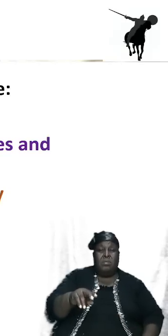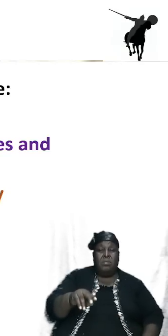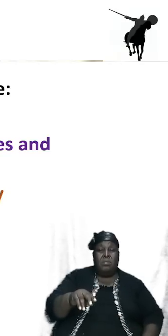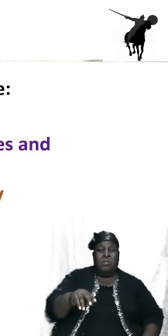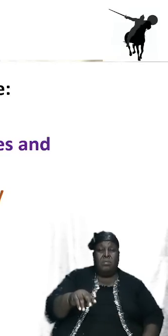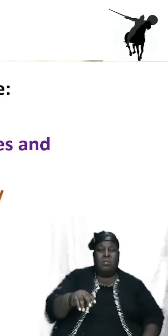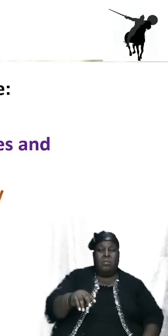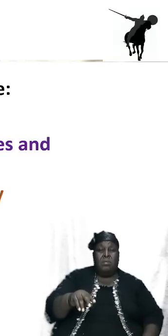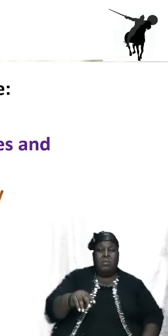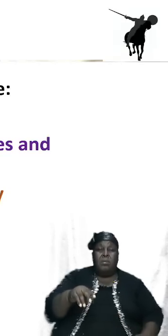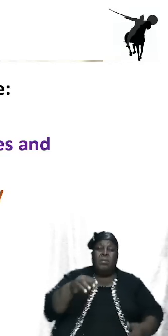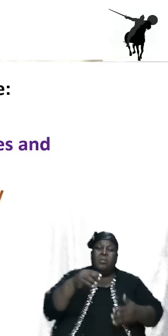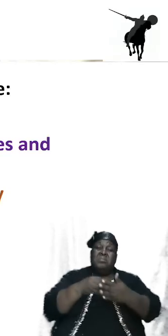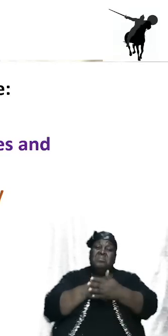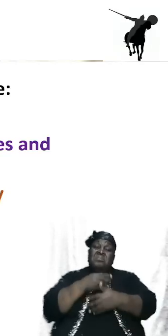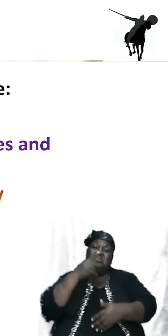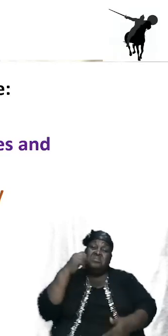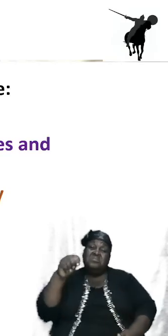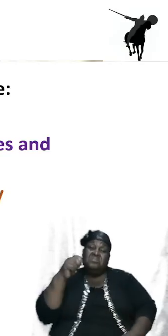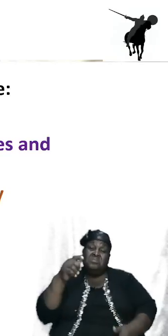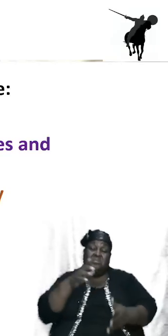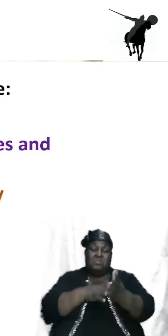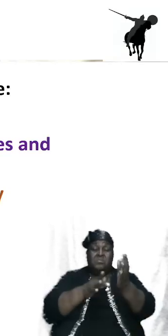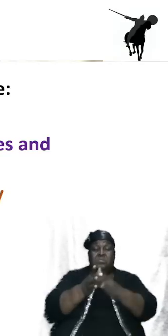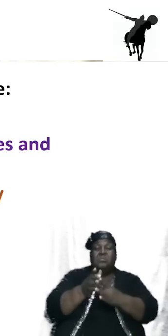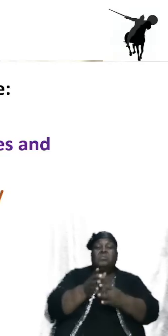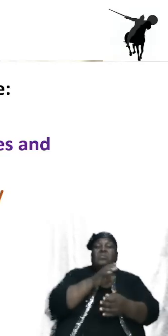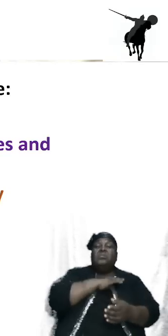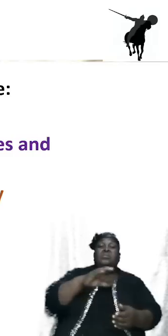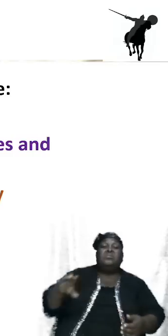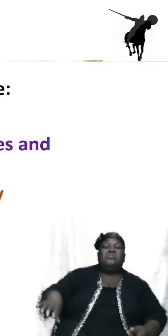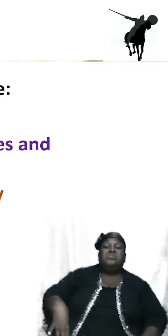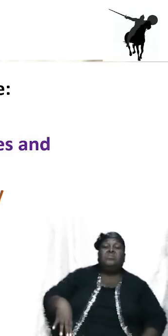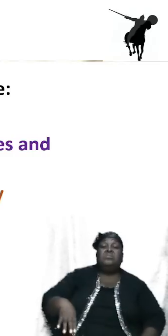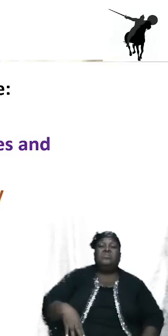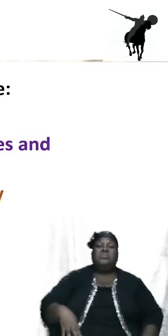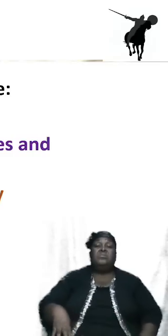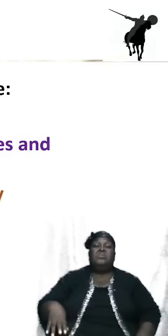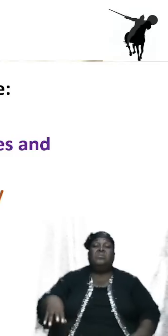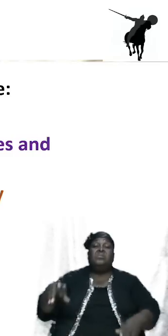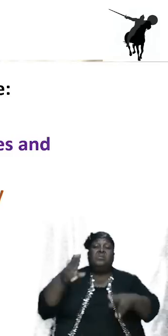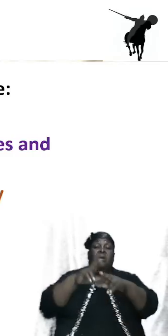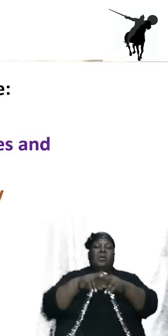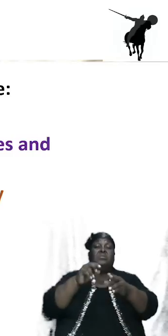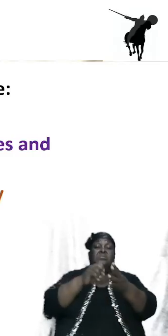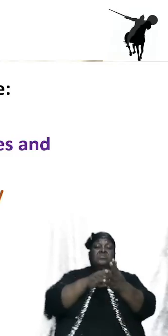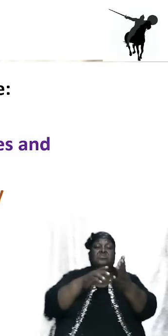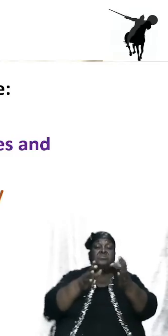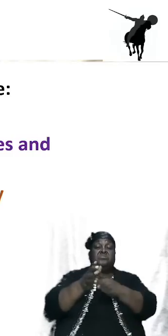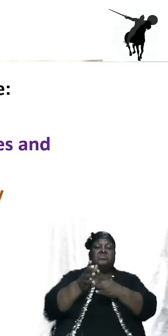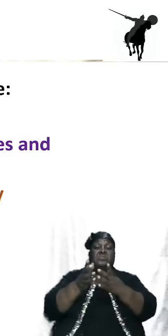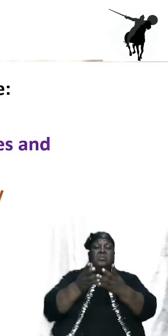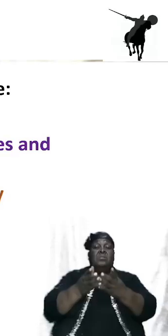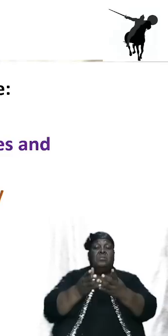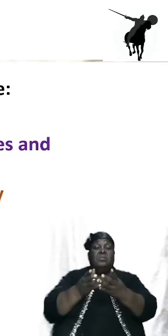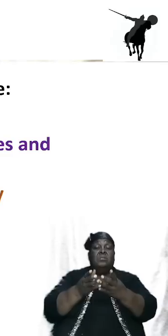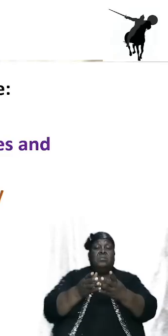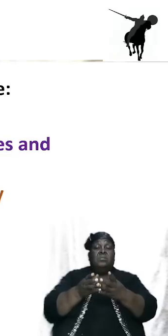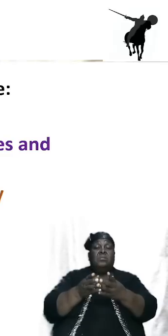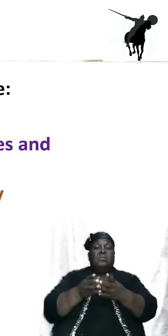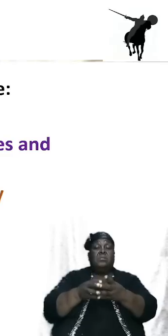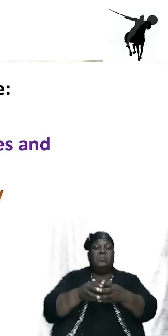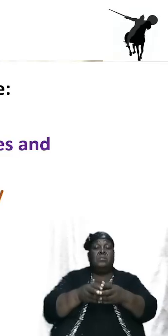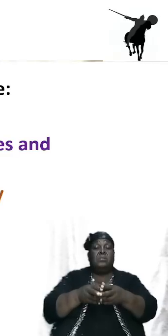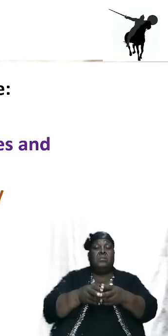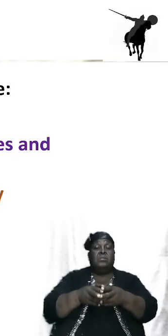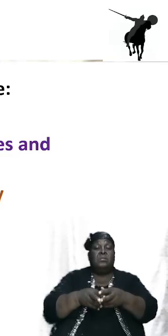the New Testament or the other testament of Jesus Christ. Amen. So he added to scripture. And he said that he got revelation and he